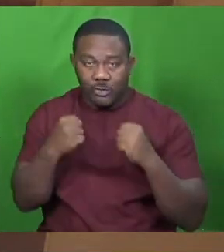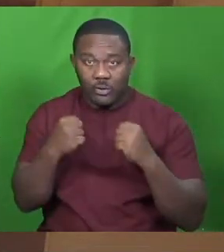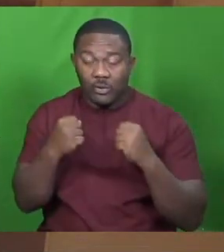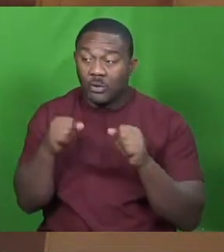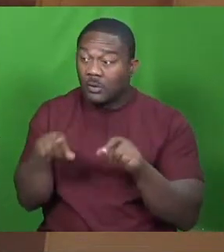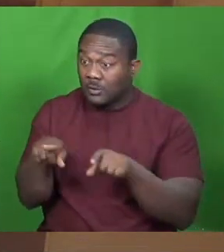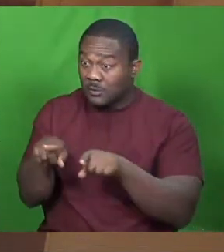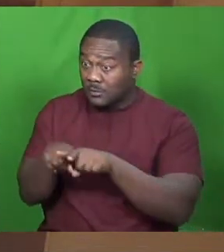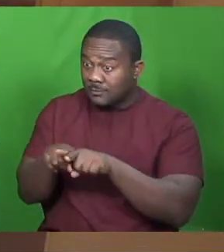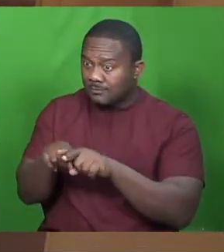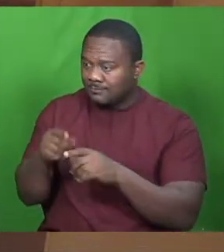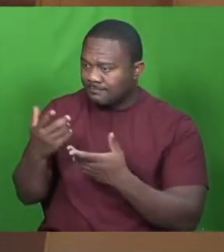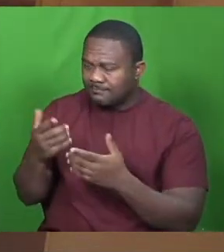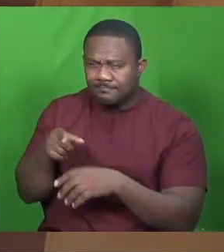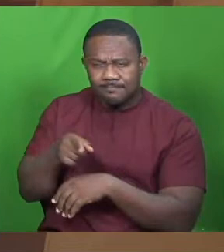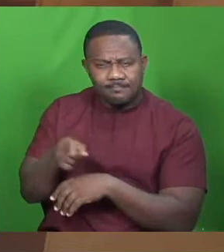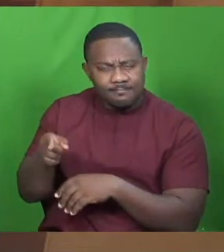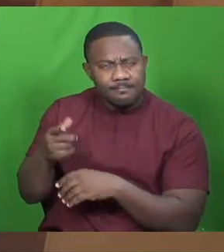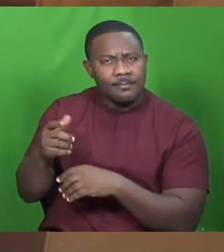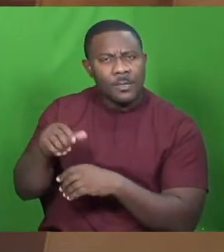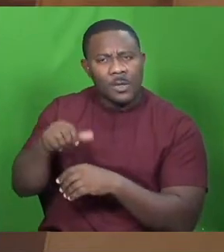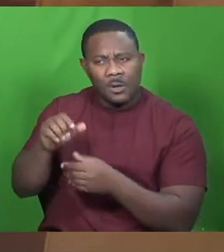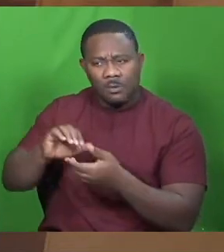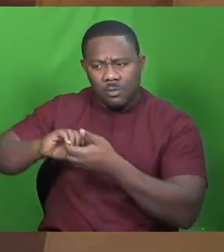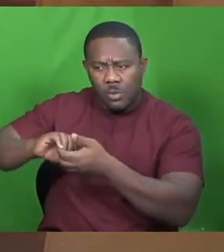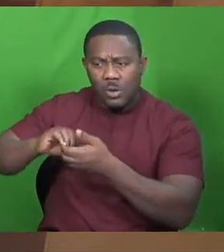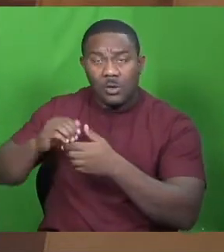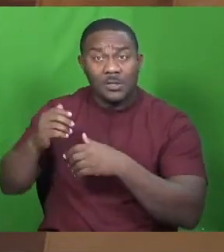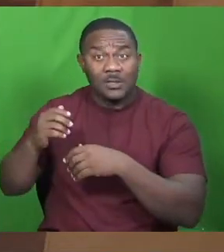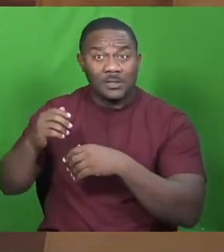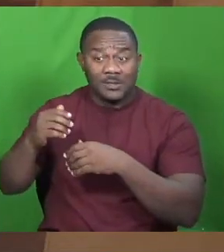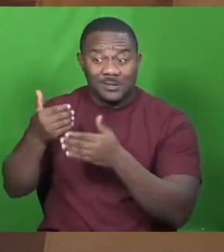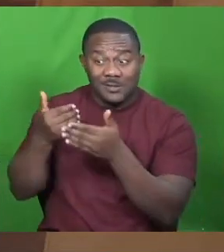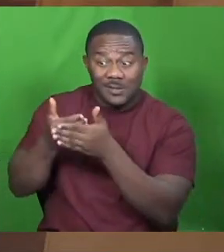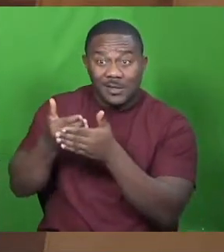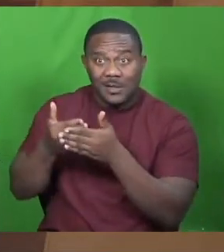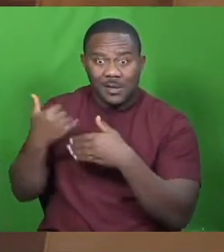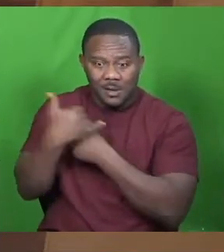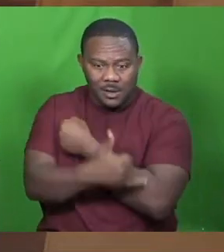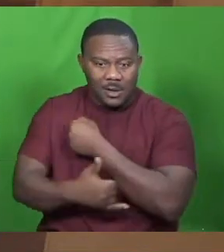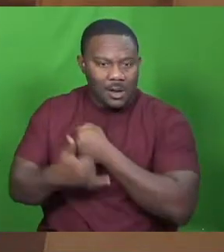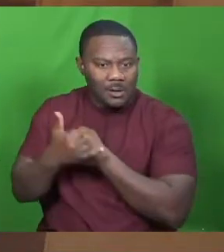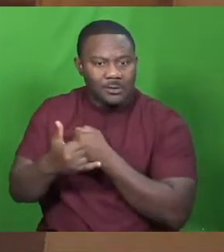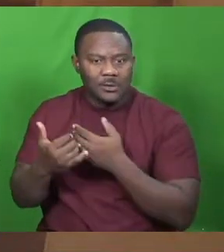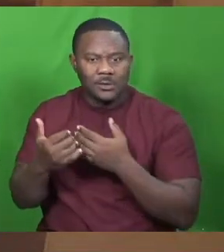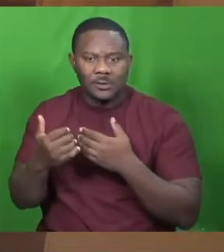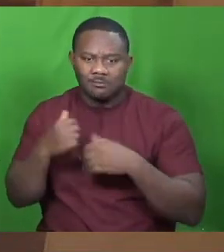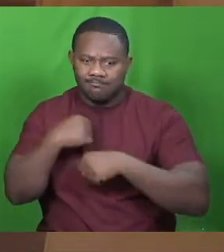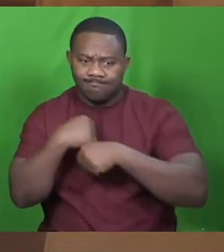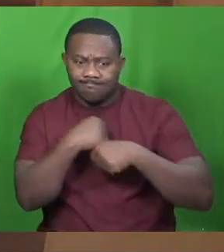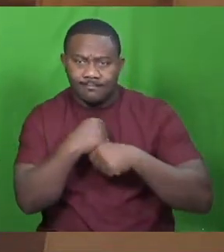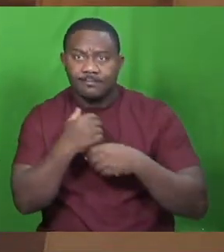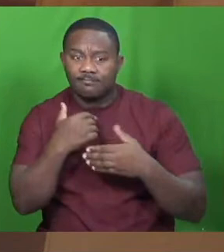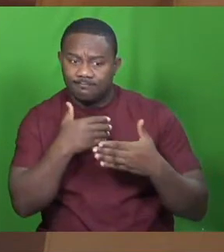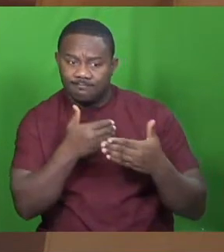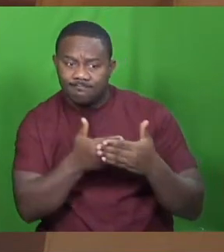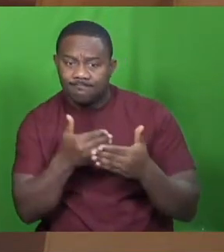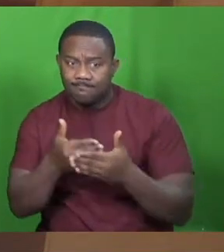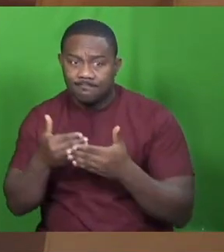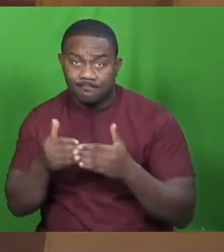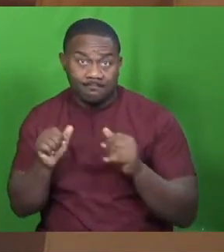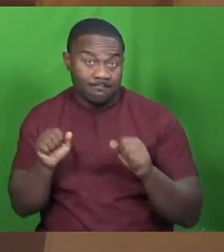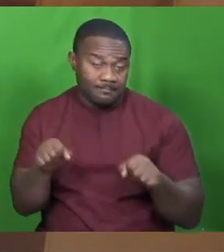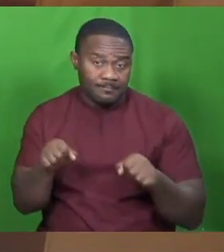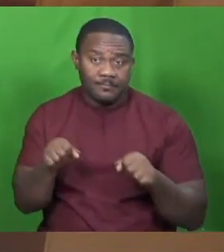cross-border cooperation with neighboring countries to improve security and combat terrorism. Undoubtedly,